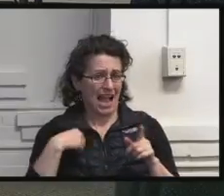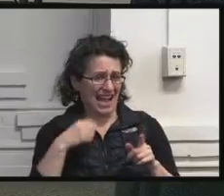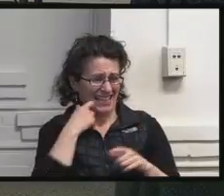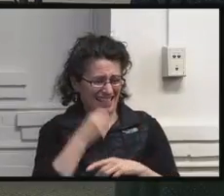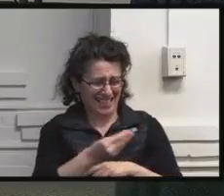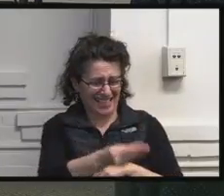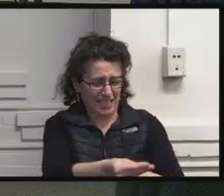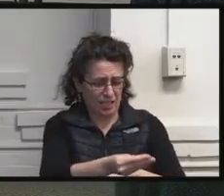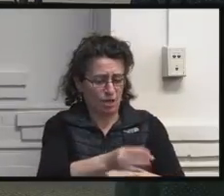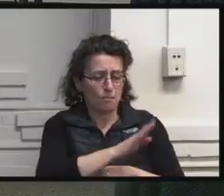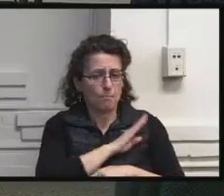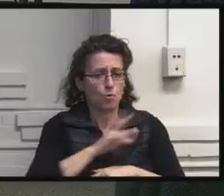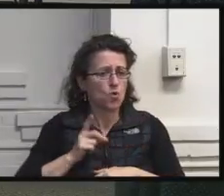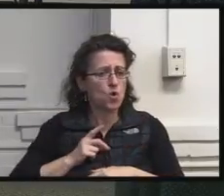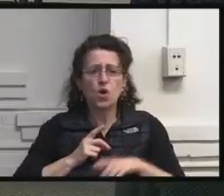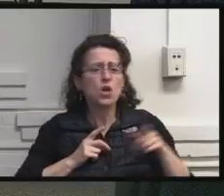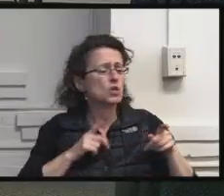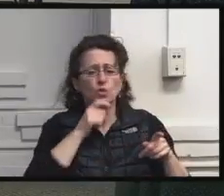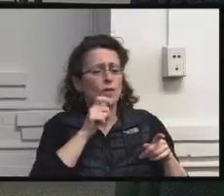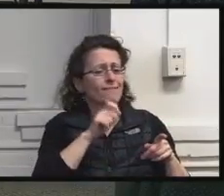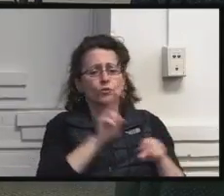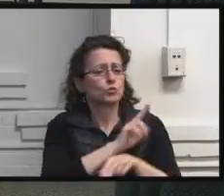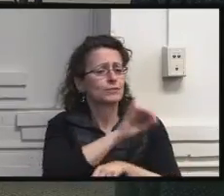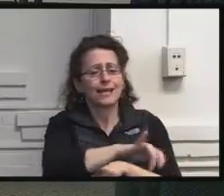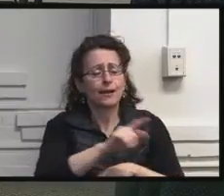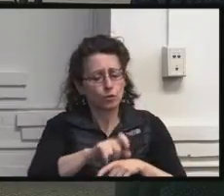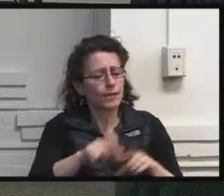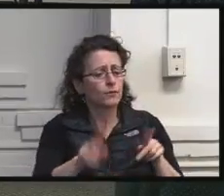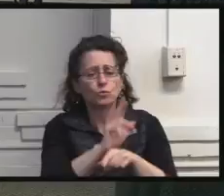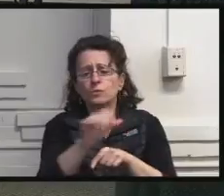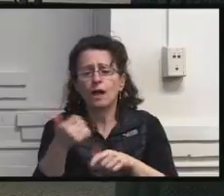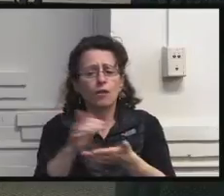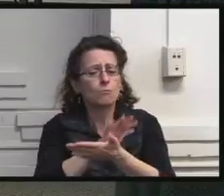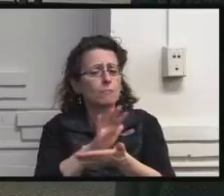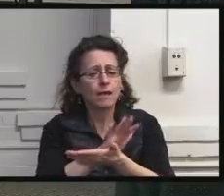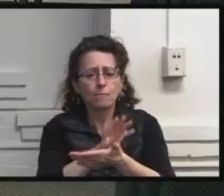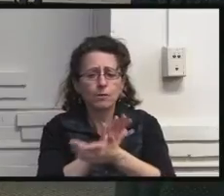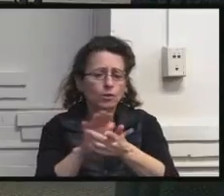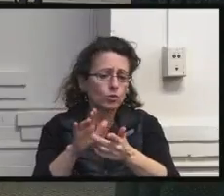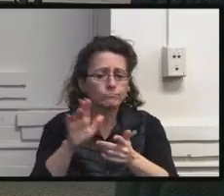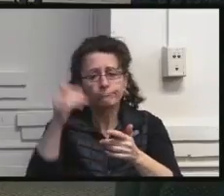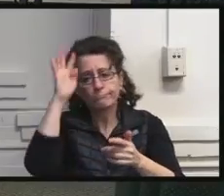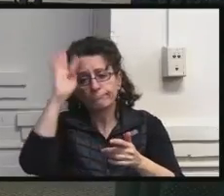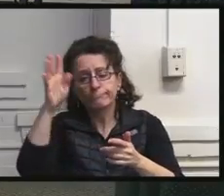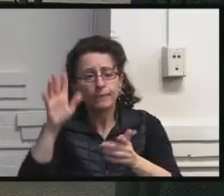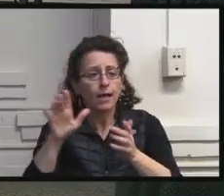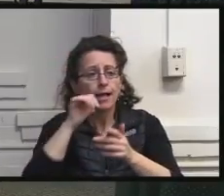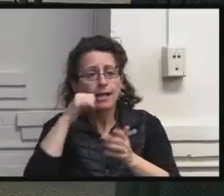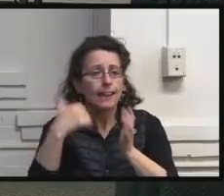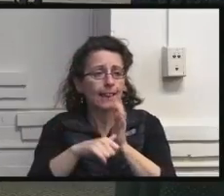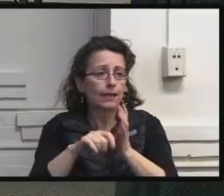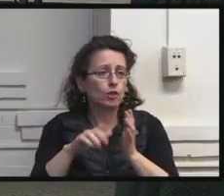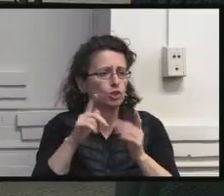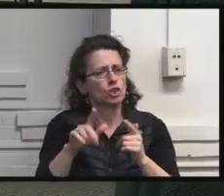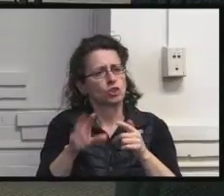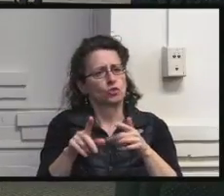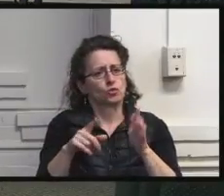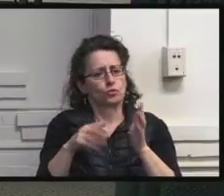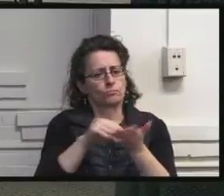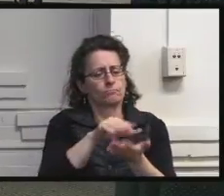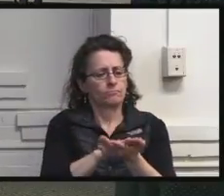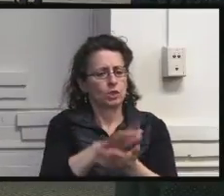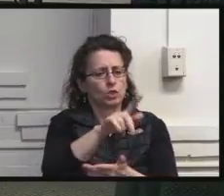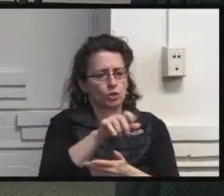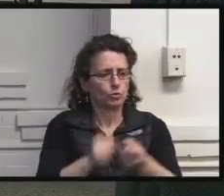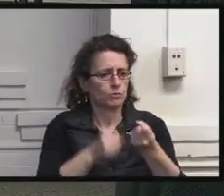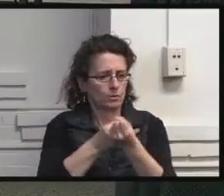something in writing that says the town endorses the scope, especially in town highway projects where you're going to have a share. And then there is a right-of-way finance and maintenance agreement.